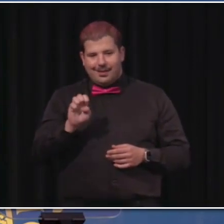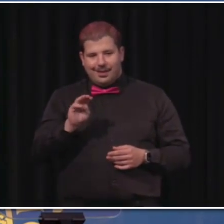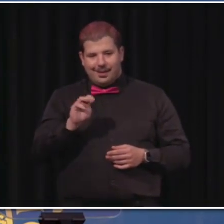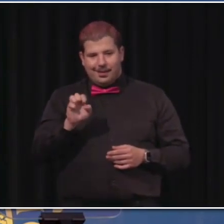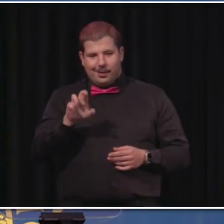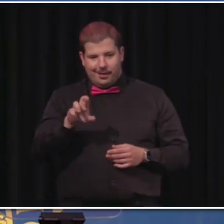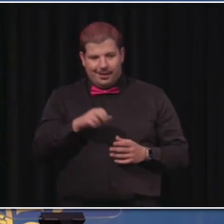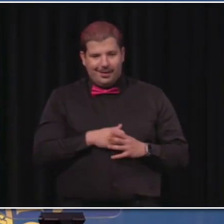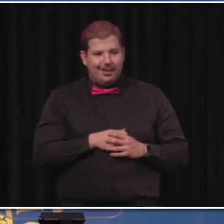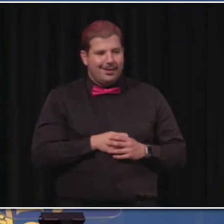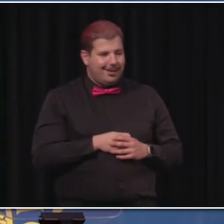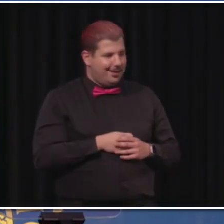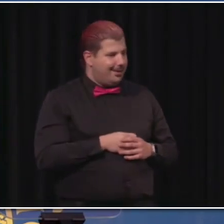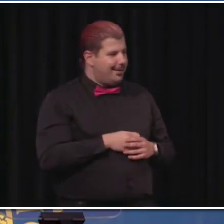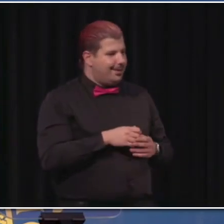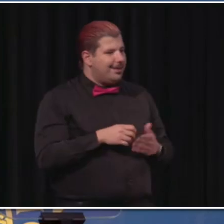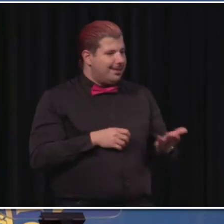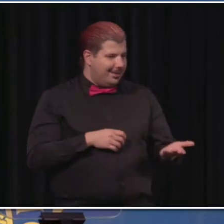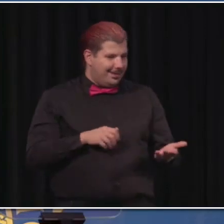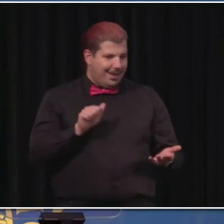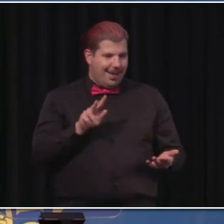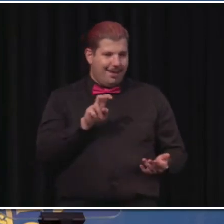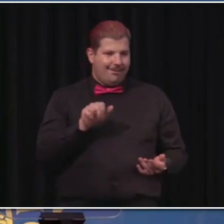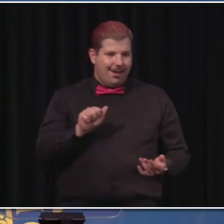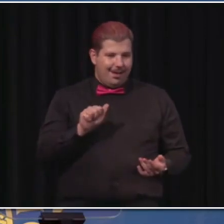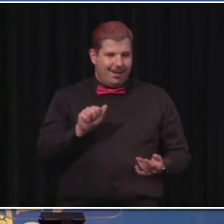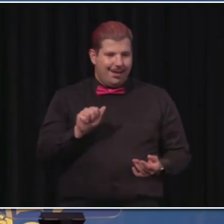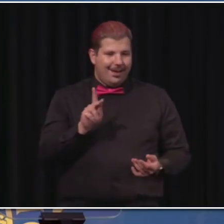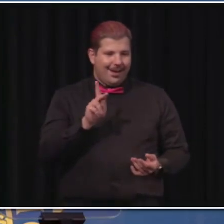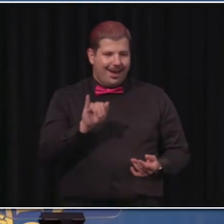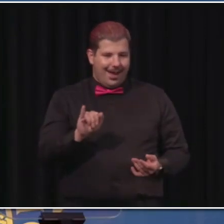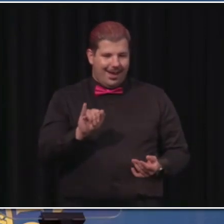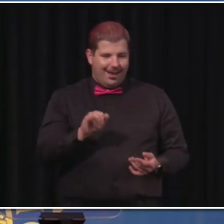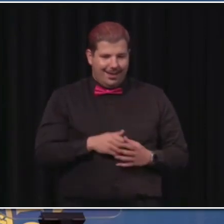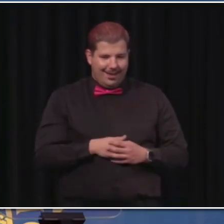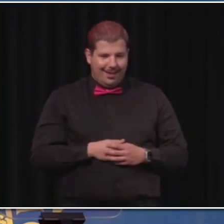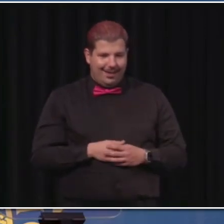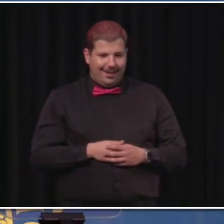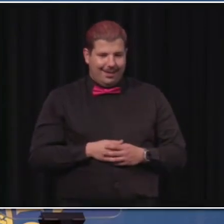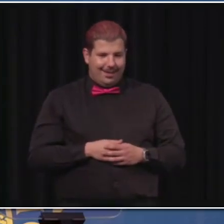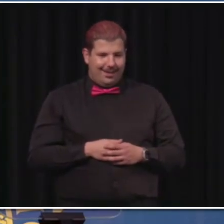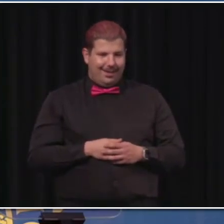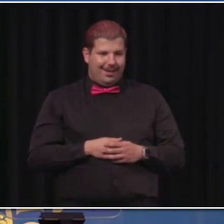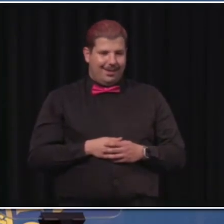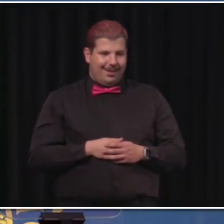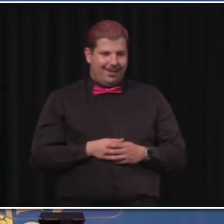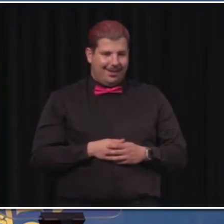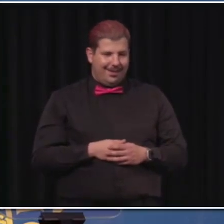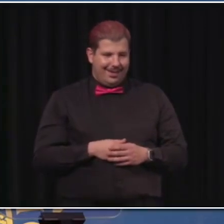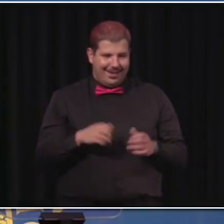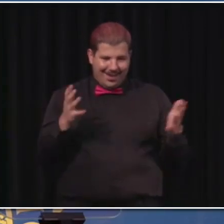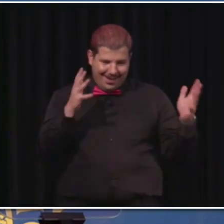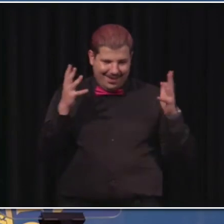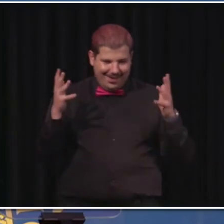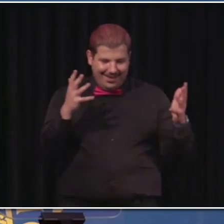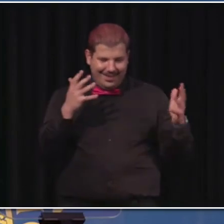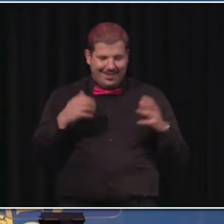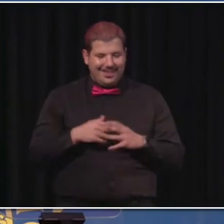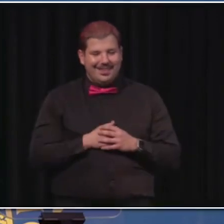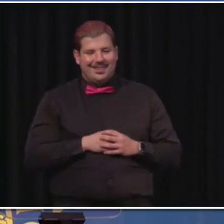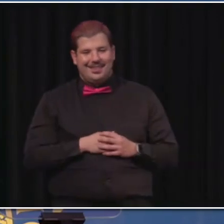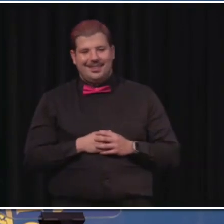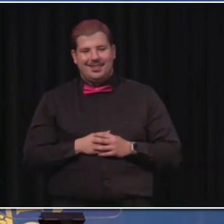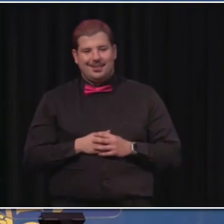And of course, the great Ava Kai. Good to see you, honey. Yay! Yay. So I